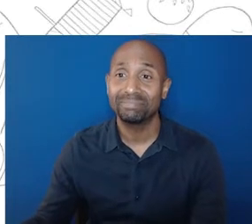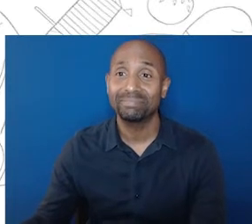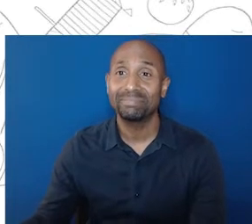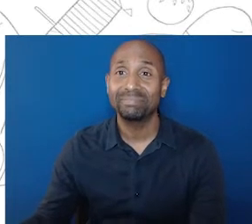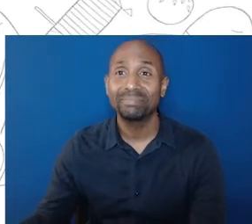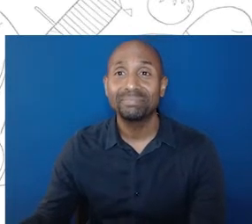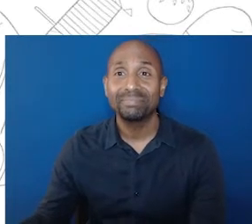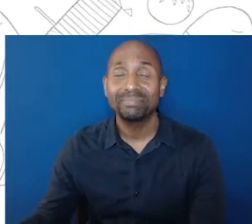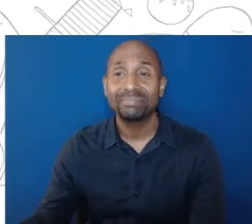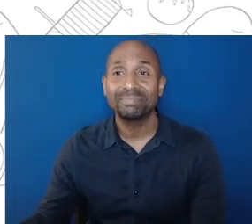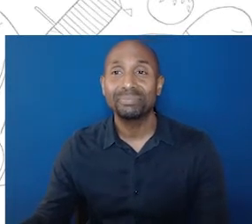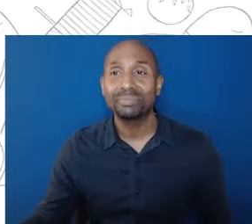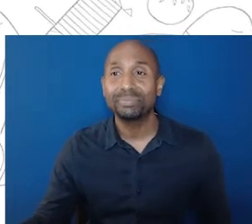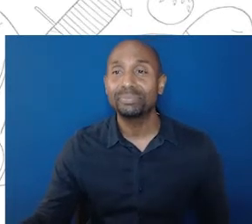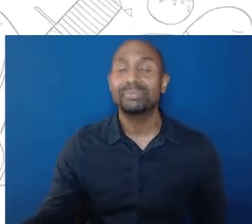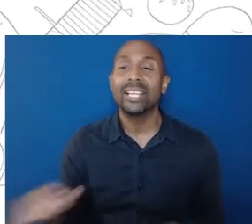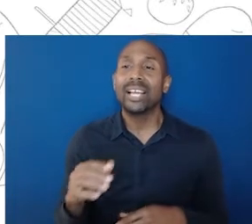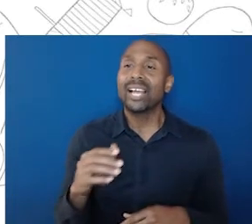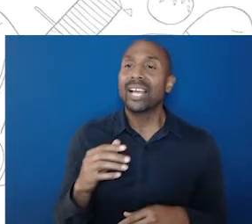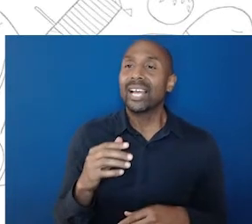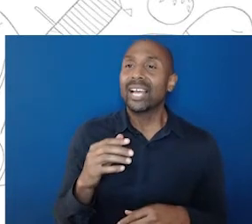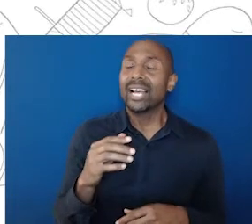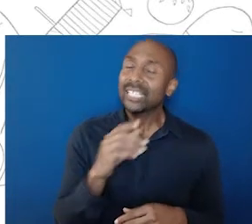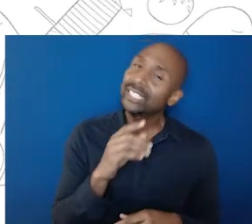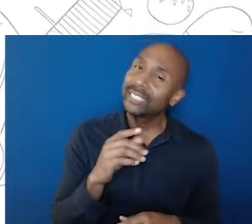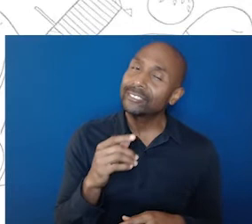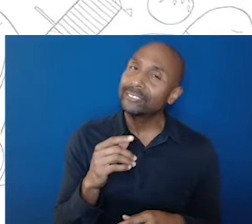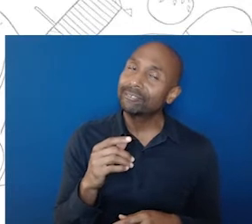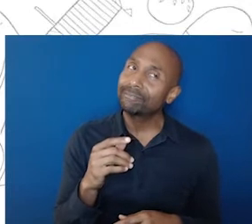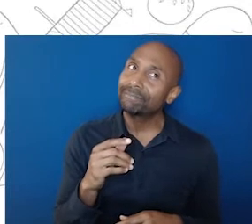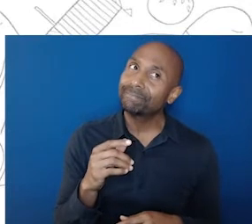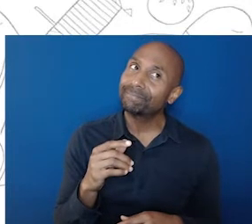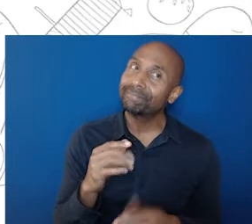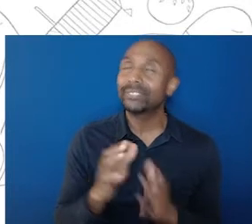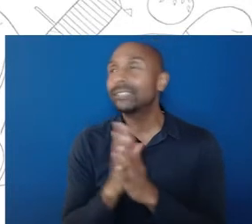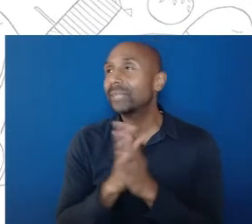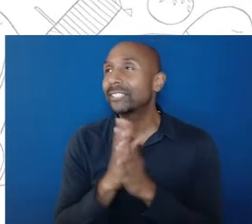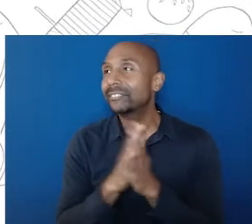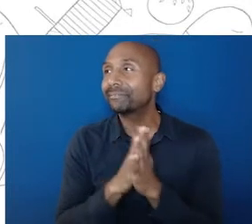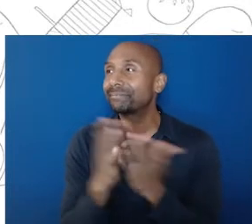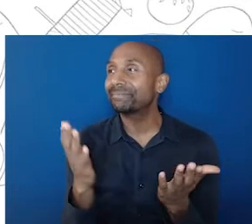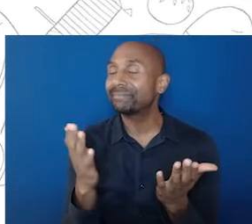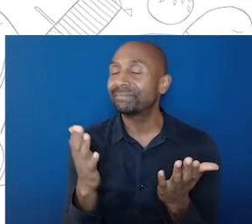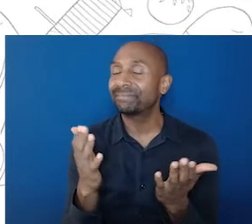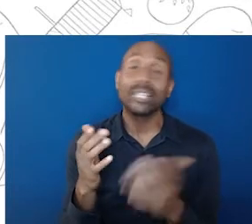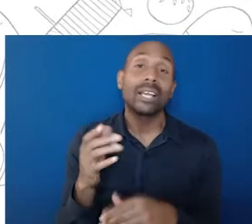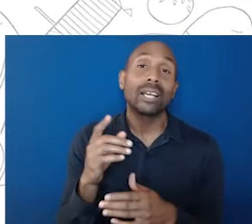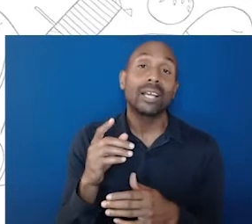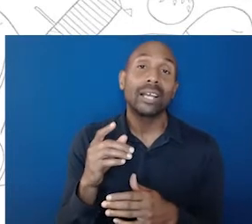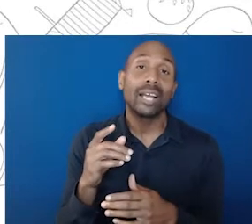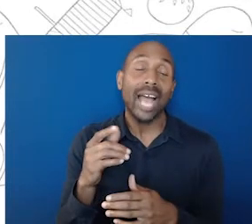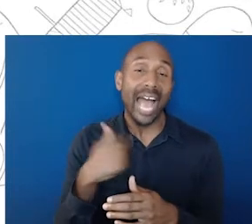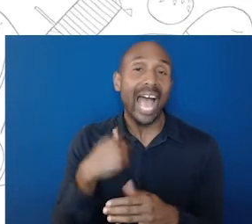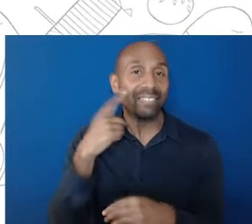maybe to me, it reminds me of the fact that both on